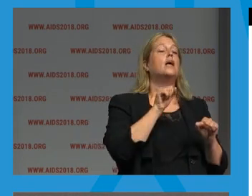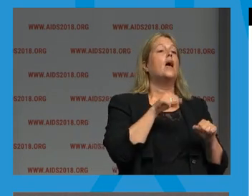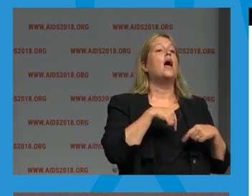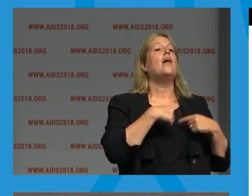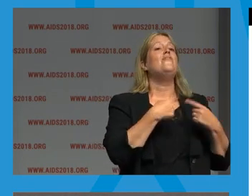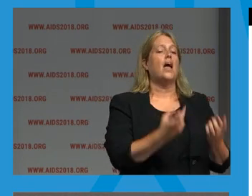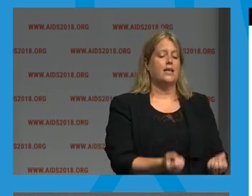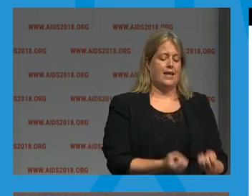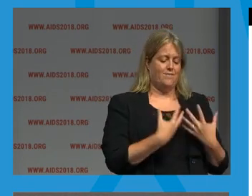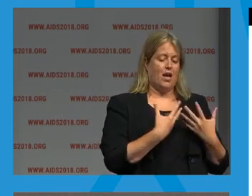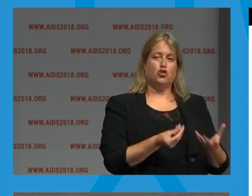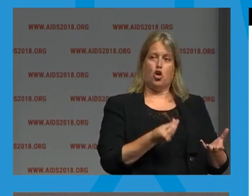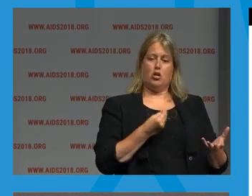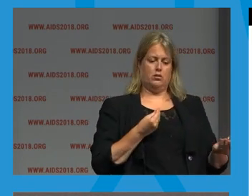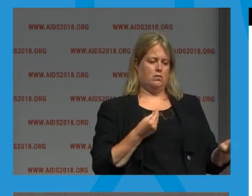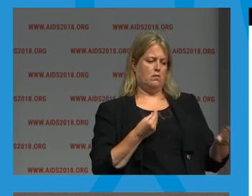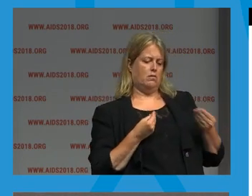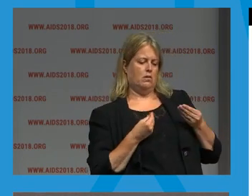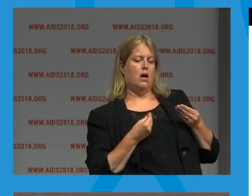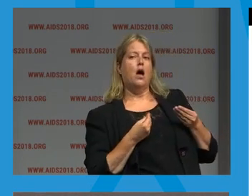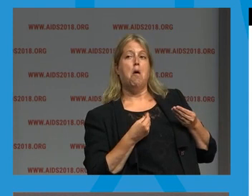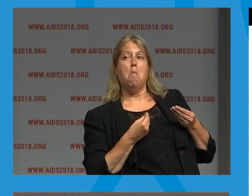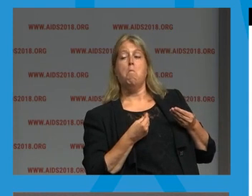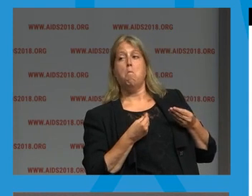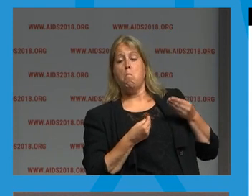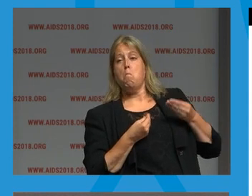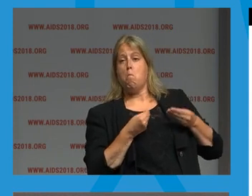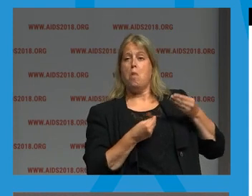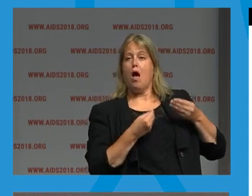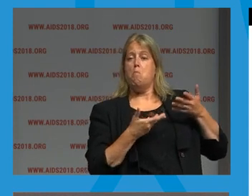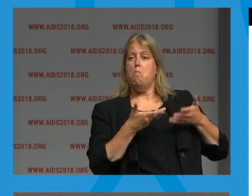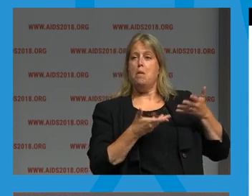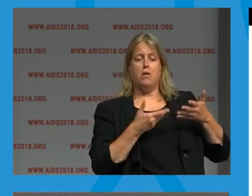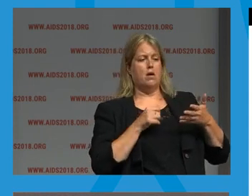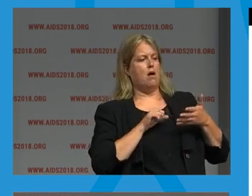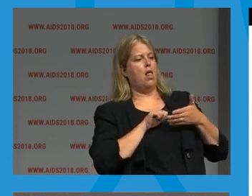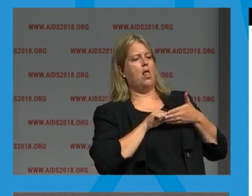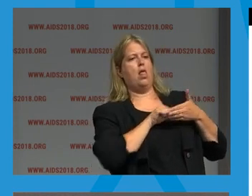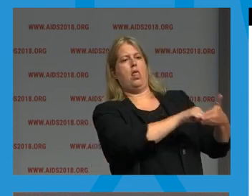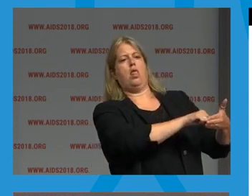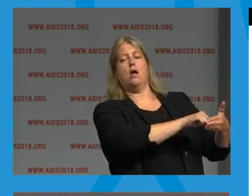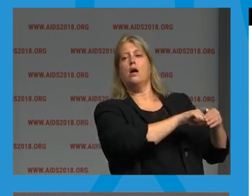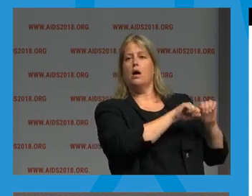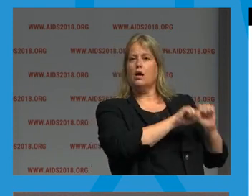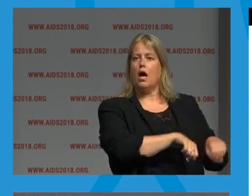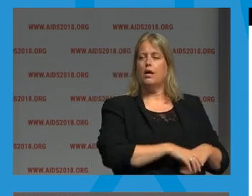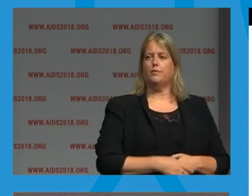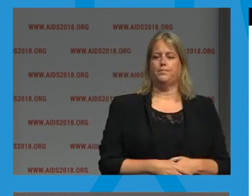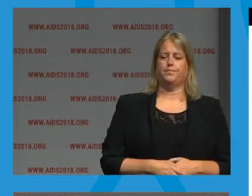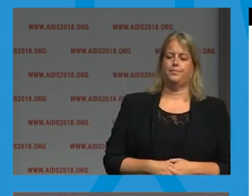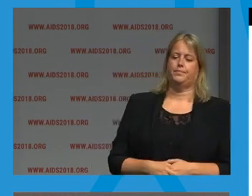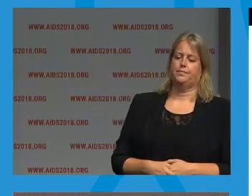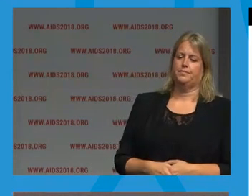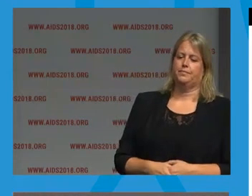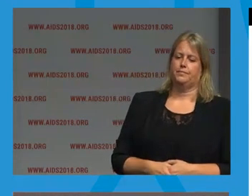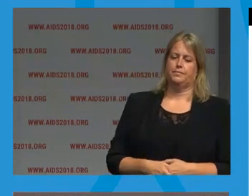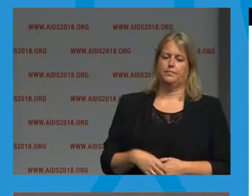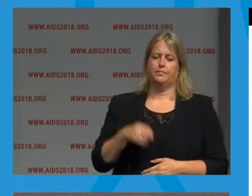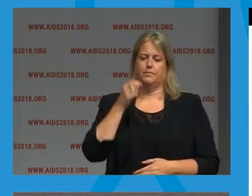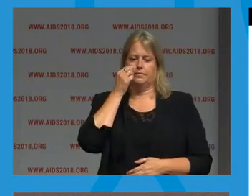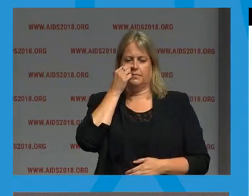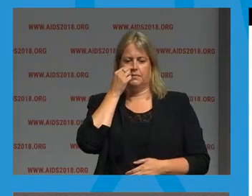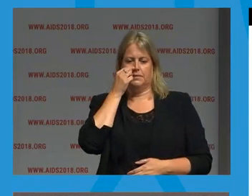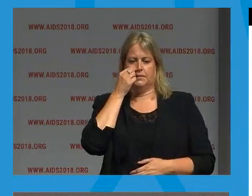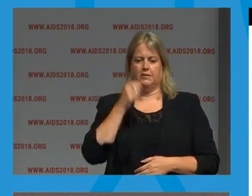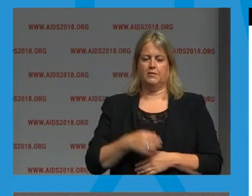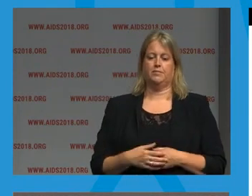is conceivable with antibodies hanging around that you might actually be able to induce in infected individuals long-term